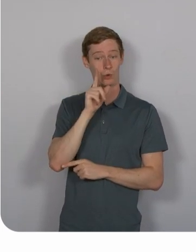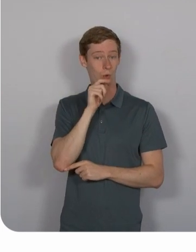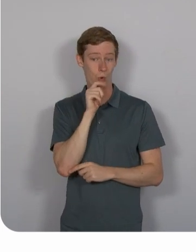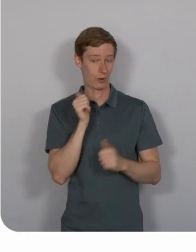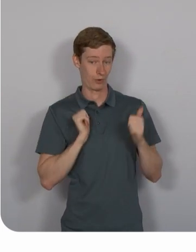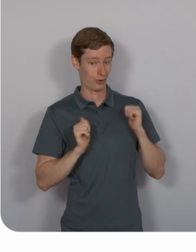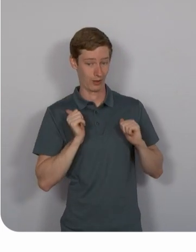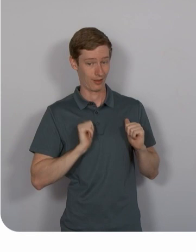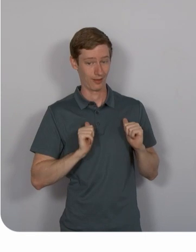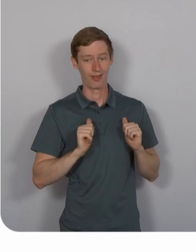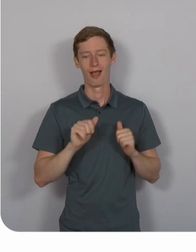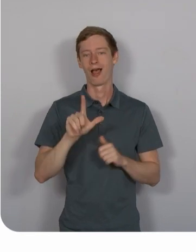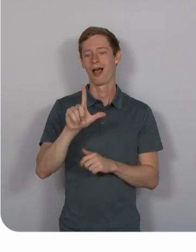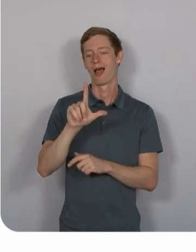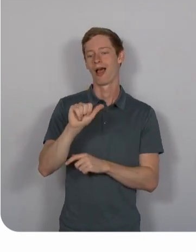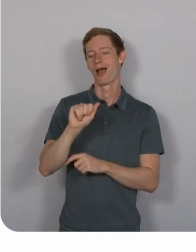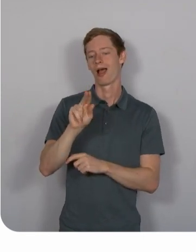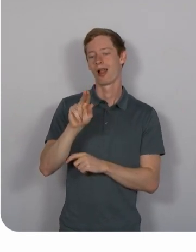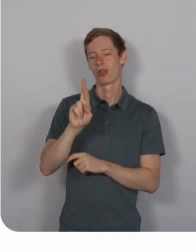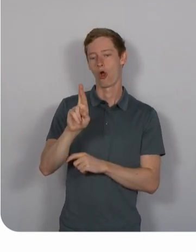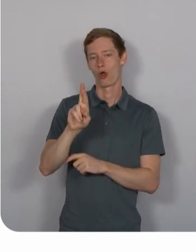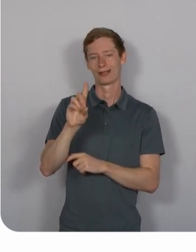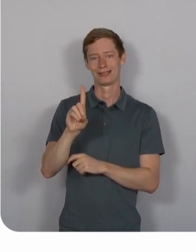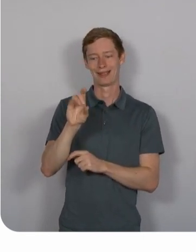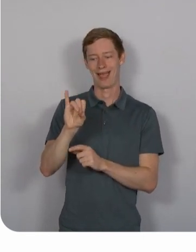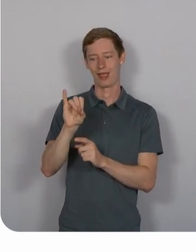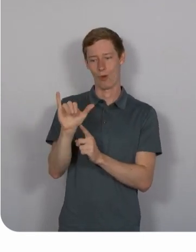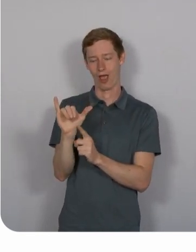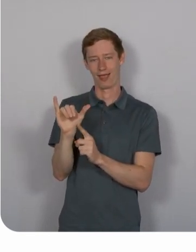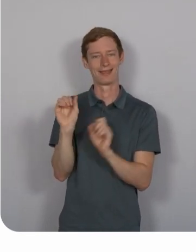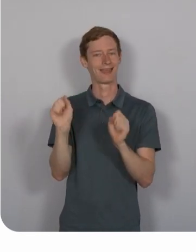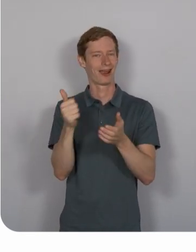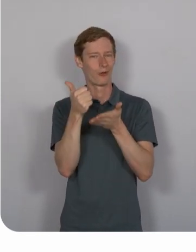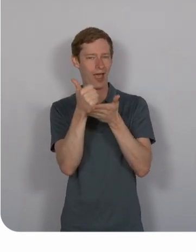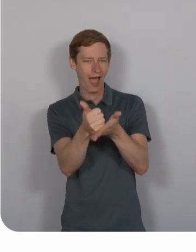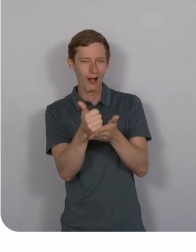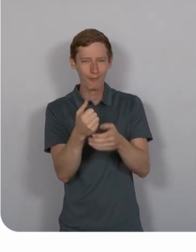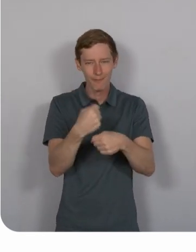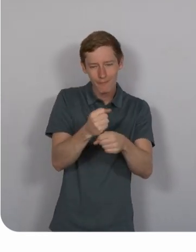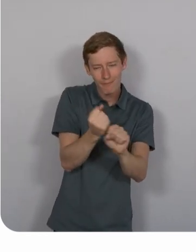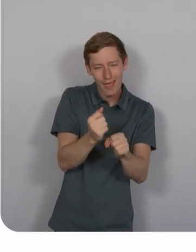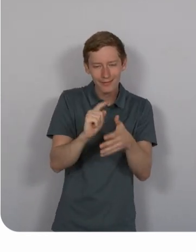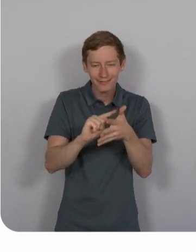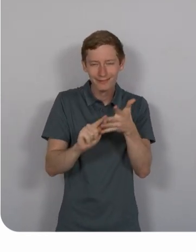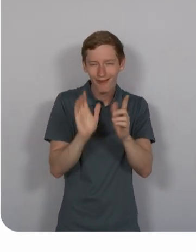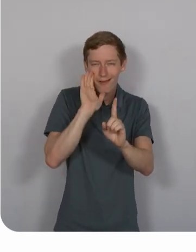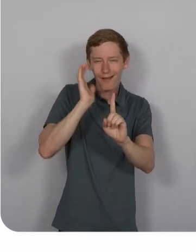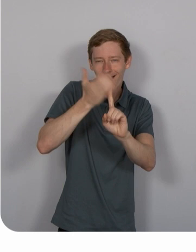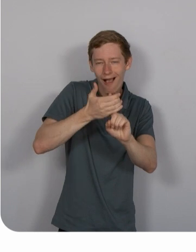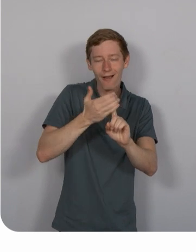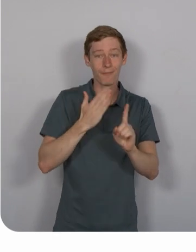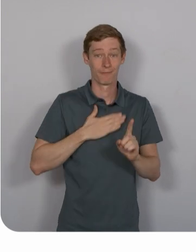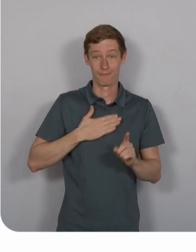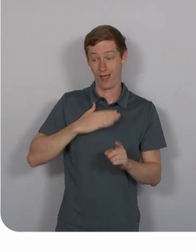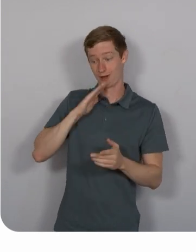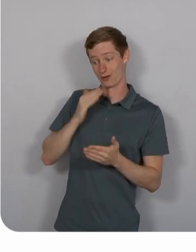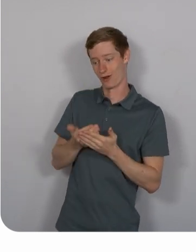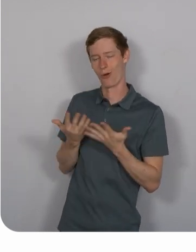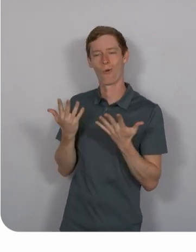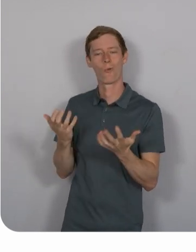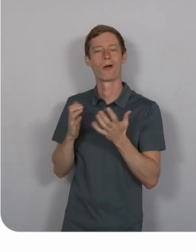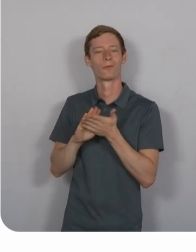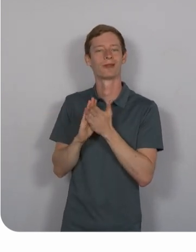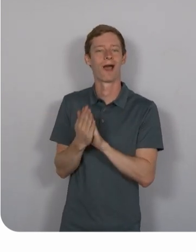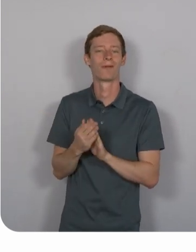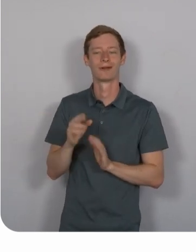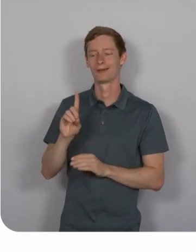Lore DIY, who's got you covered on crafts. So, you know, my daughter really wanted me to be Dumbledore and kind of struggling with the beard thing,